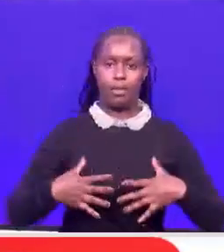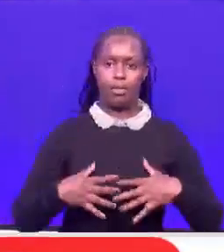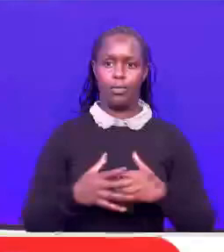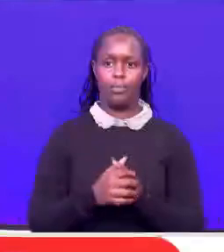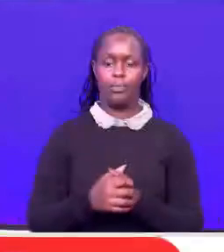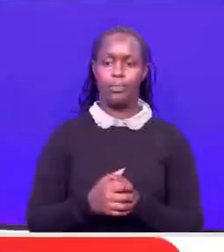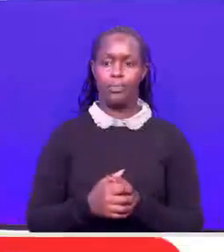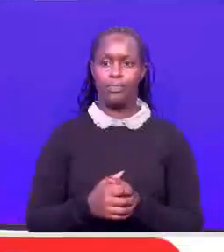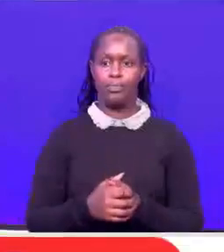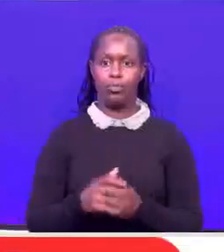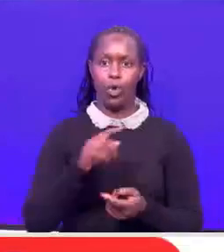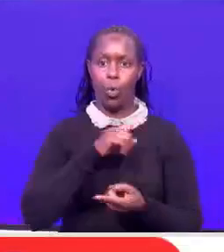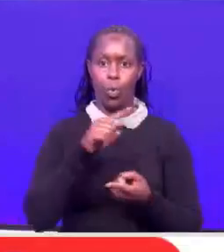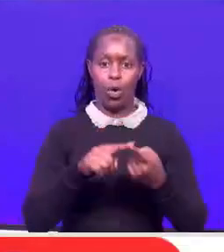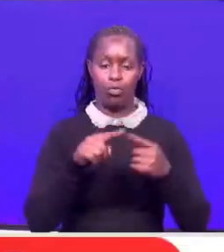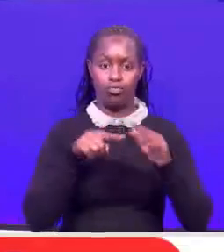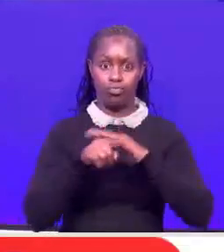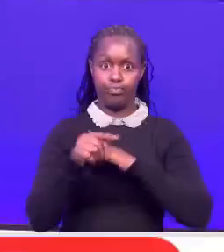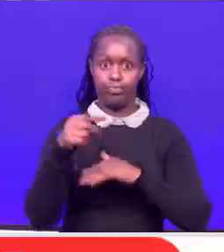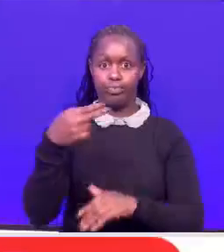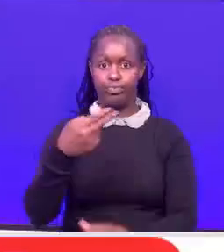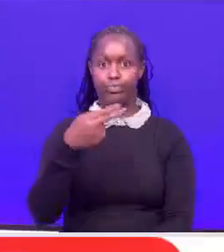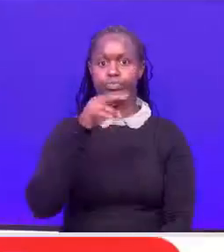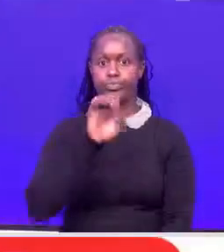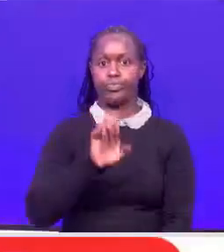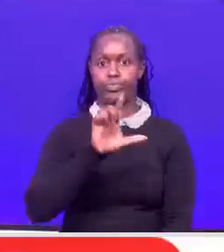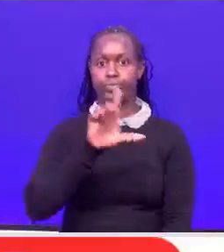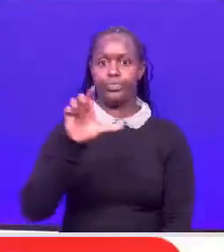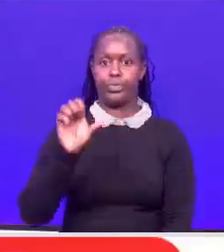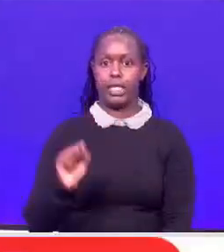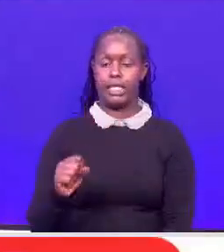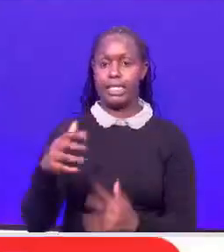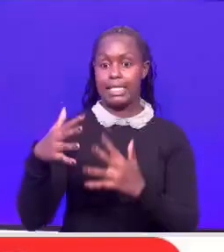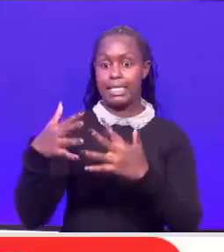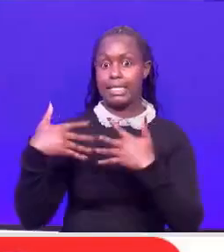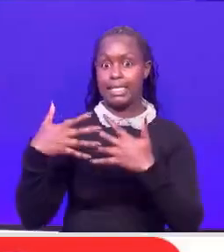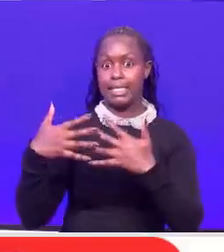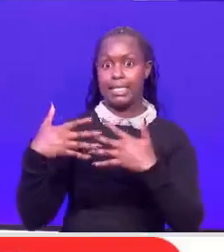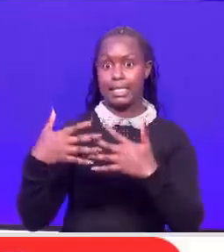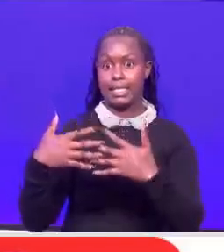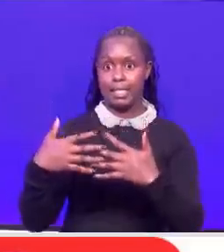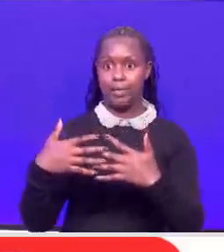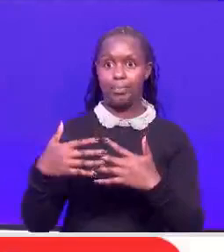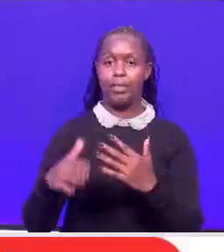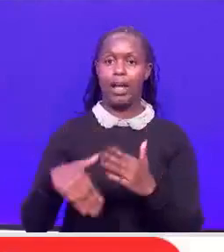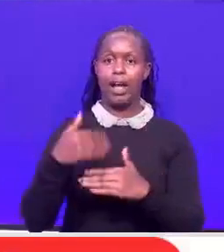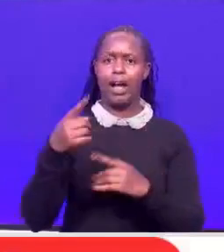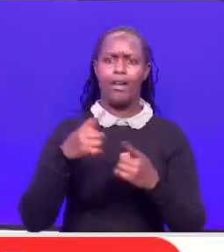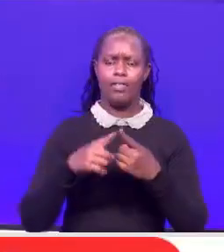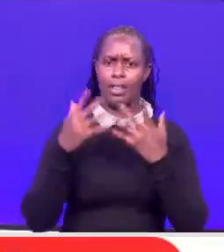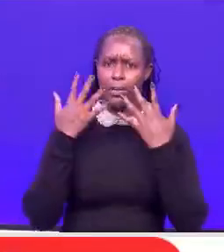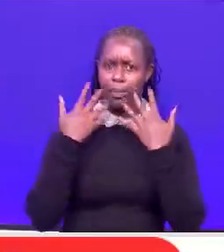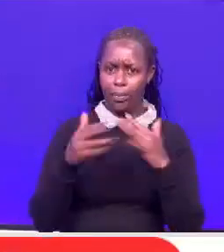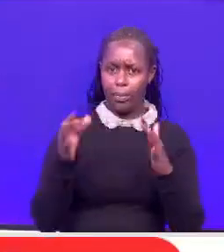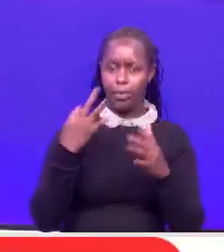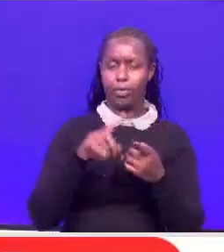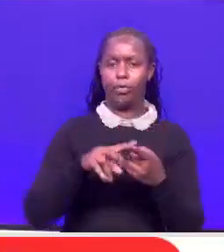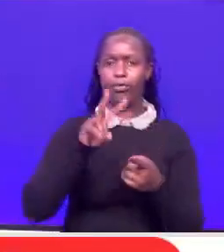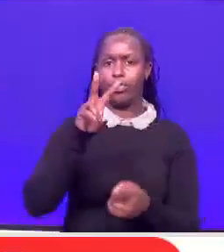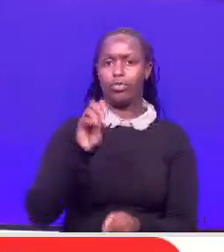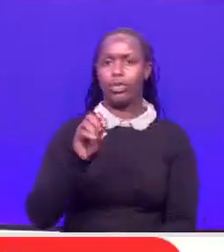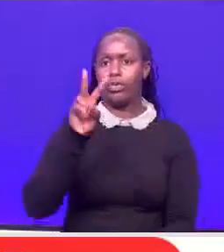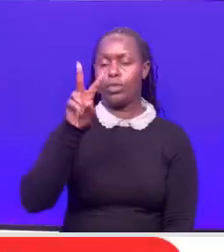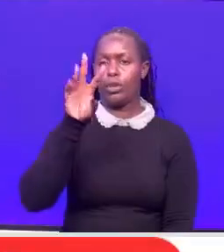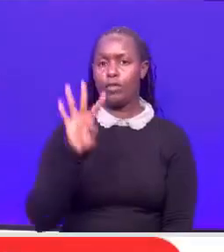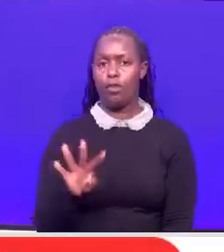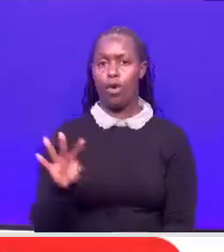As you step through the Elsa Gate at the Hell's Gate National Park, the day after the electrifying conclusion of the 2024